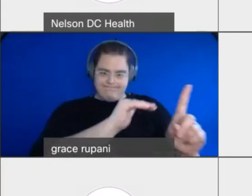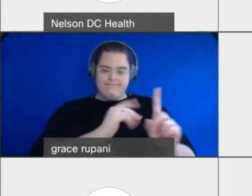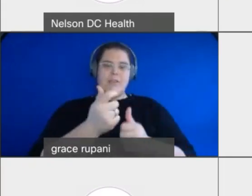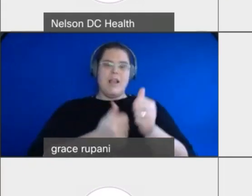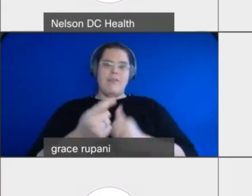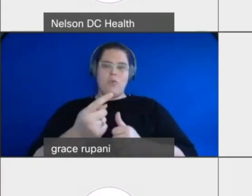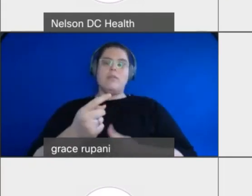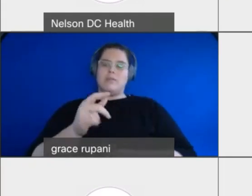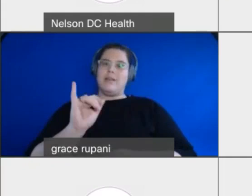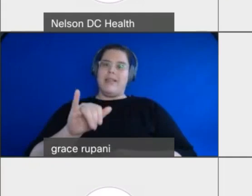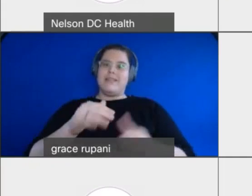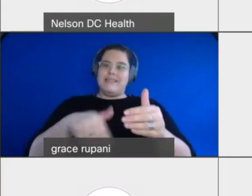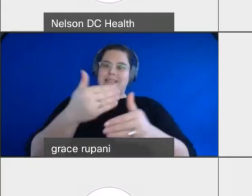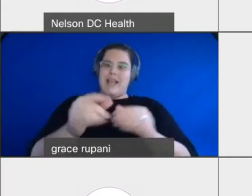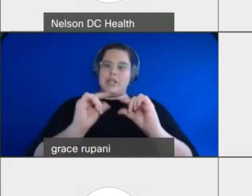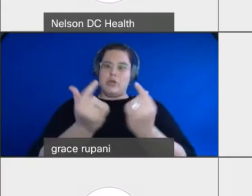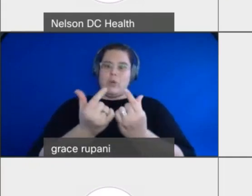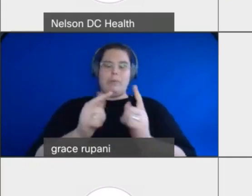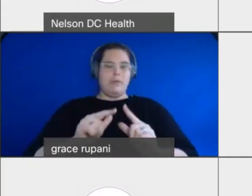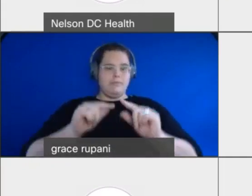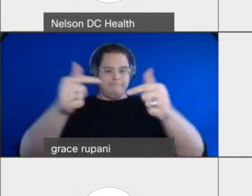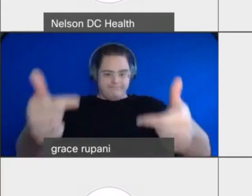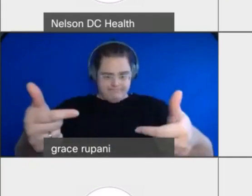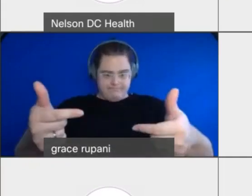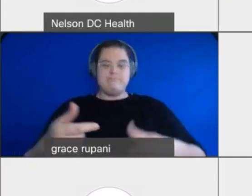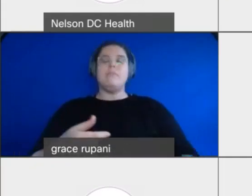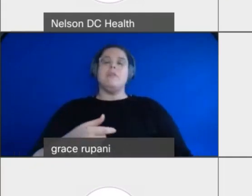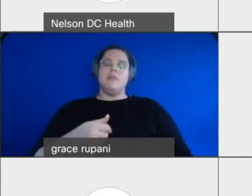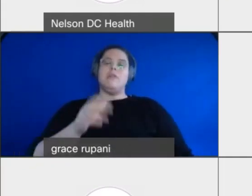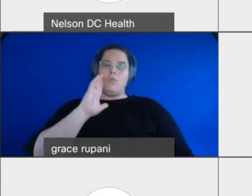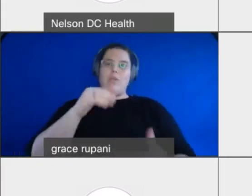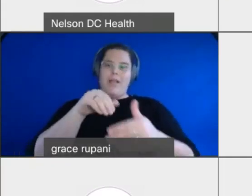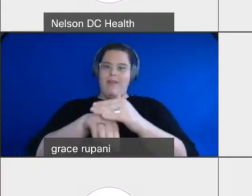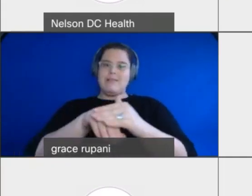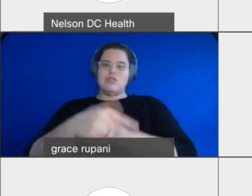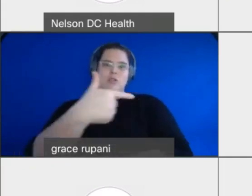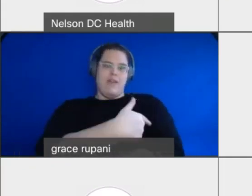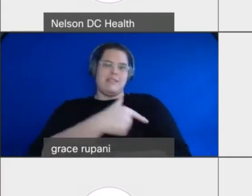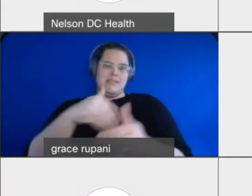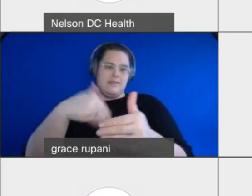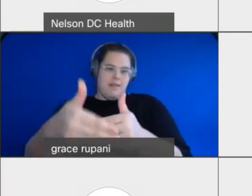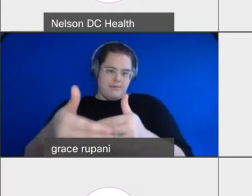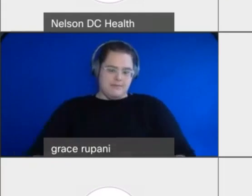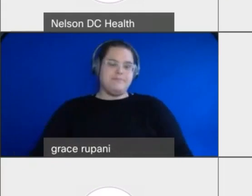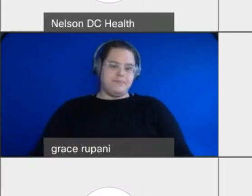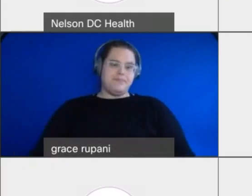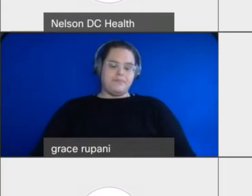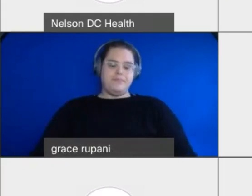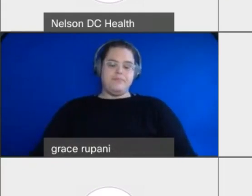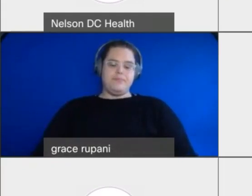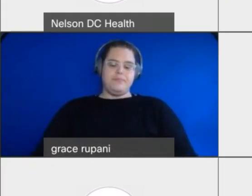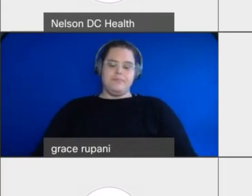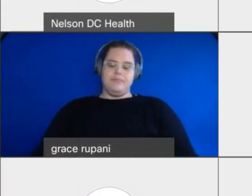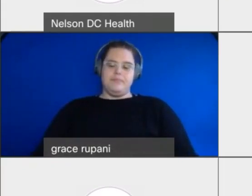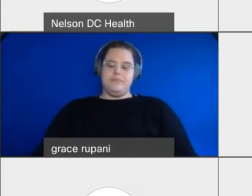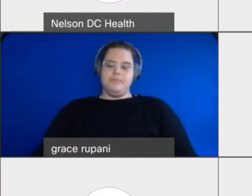group up that will be vaccinated, that can have access to the vaccine. What we are doing is that by